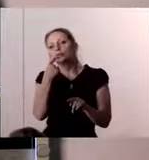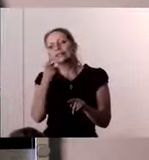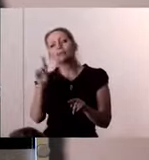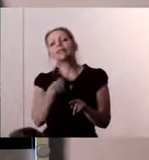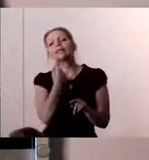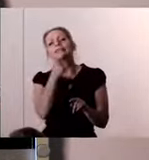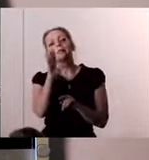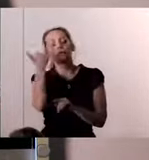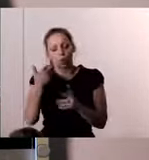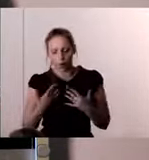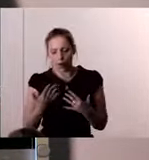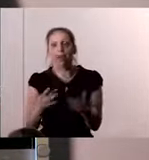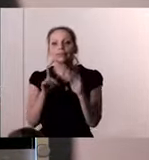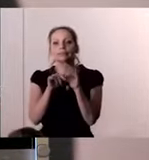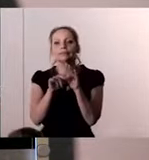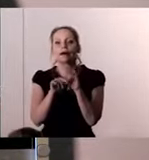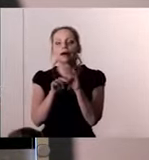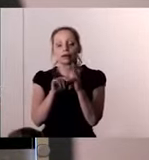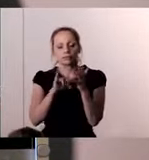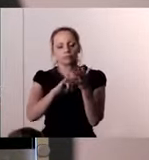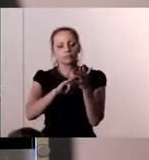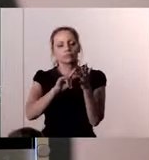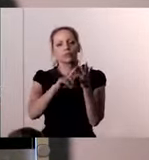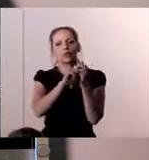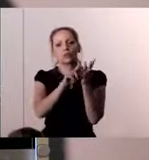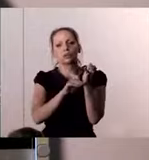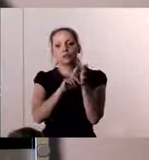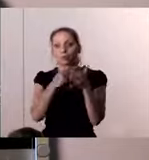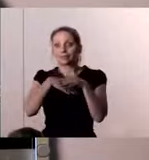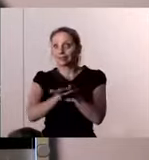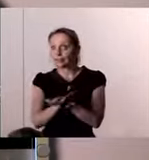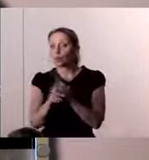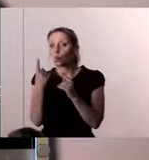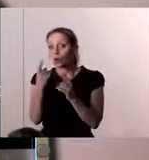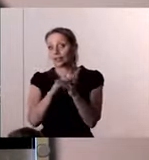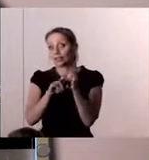how many times a particular source has appeared in a section of the newspaper.